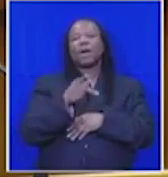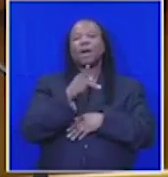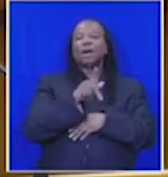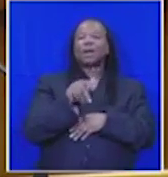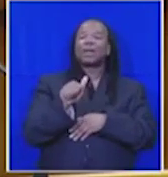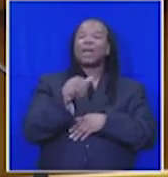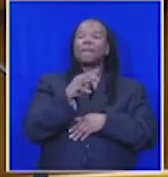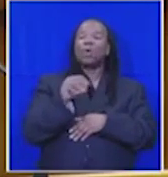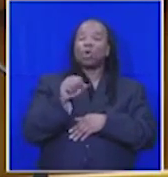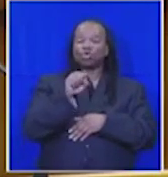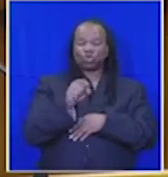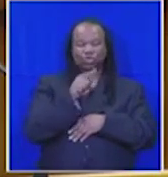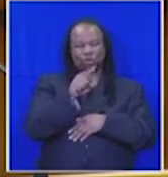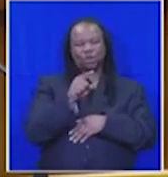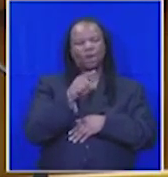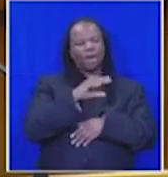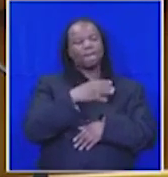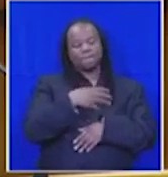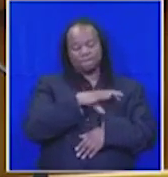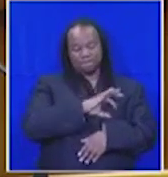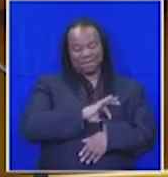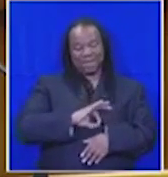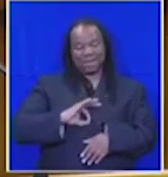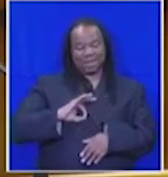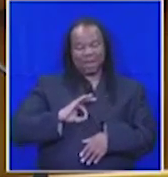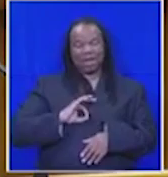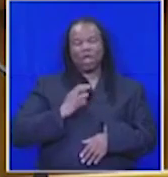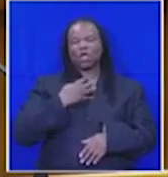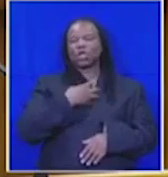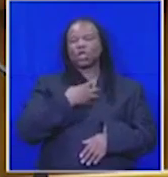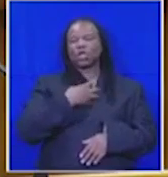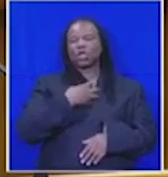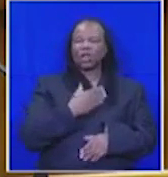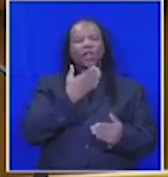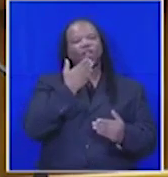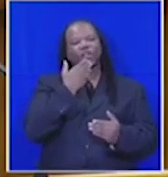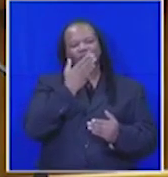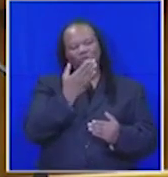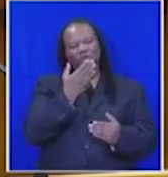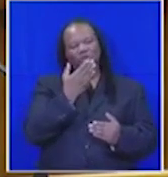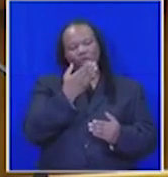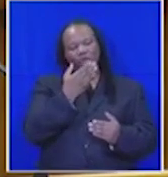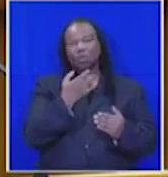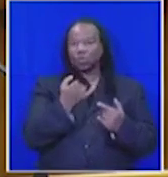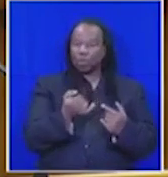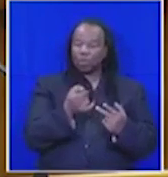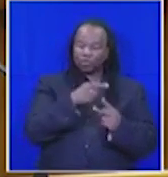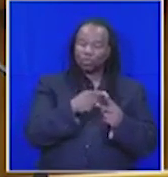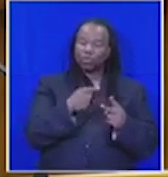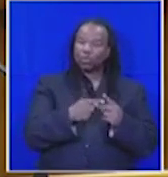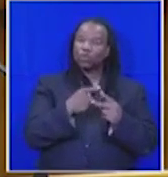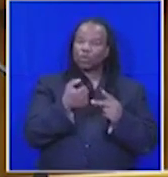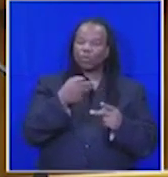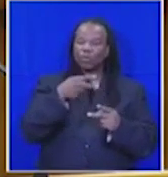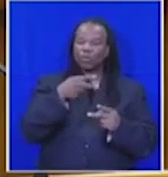Councillor Olin, and Ward Councillor Mr. Afrikaner, who are present here, for their